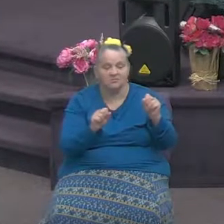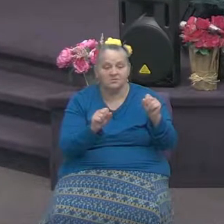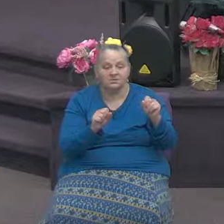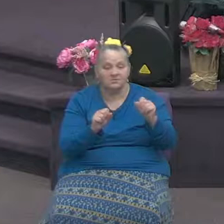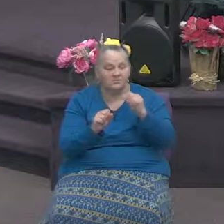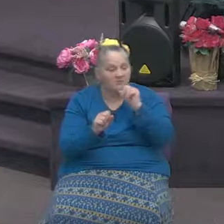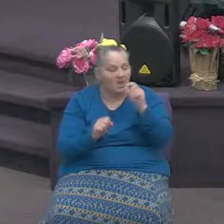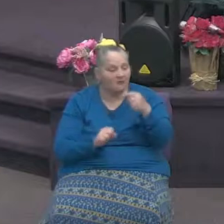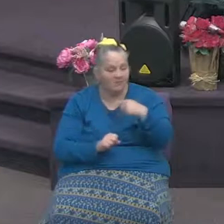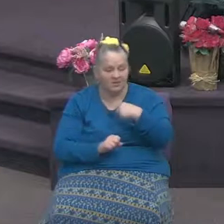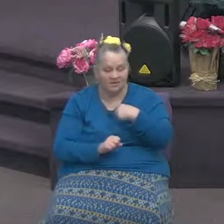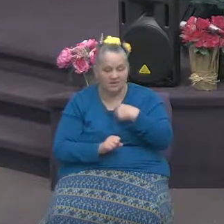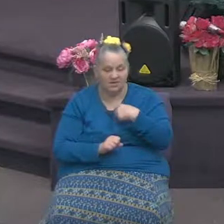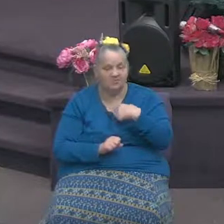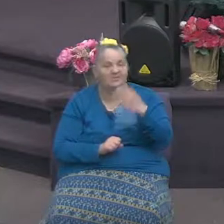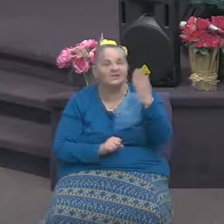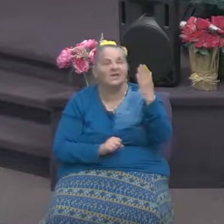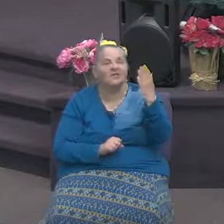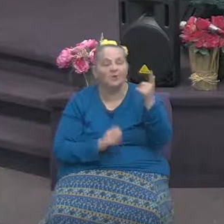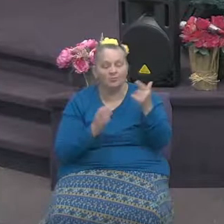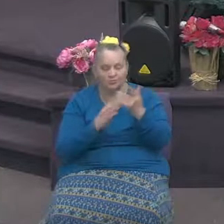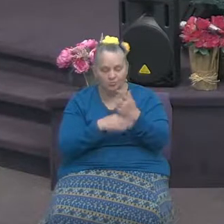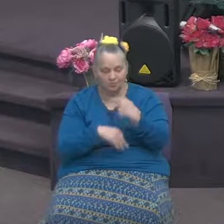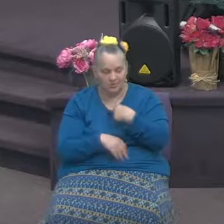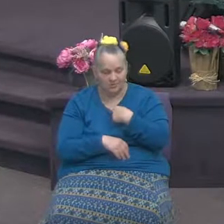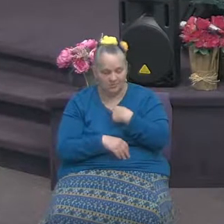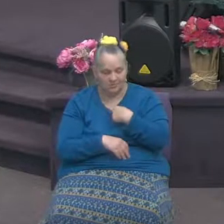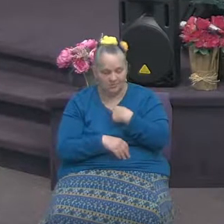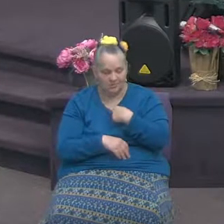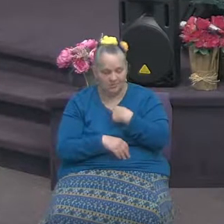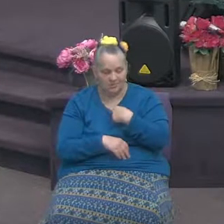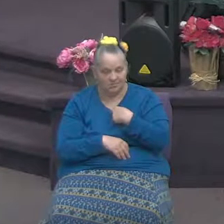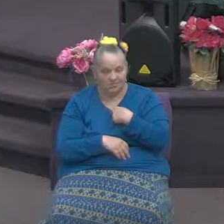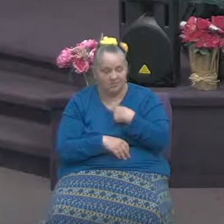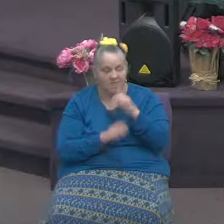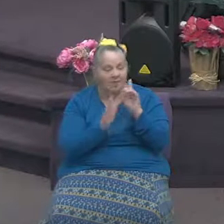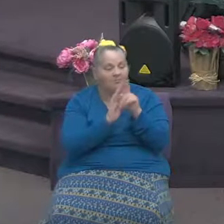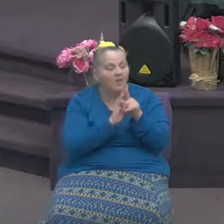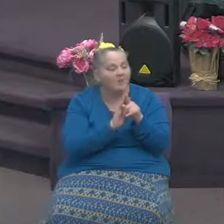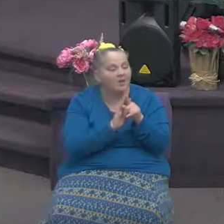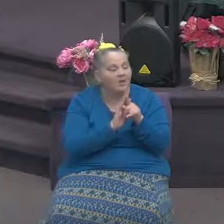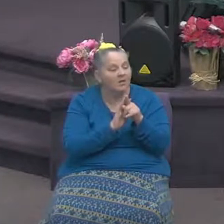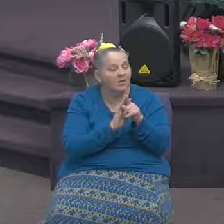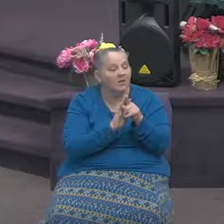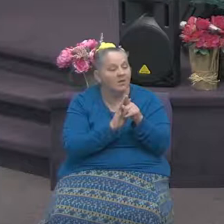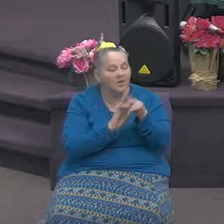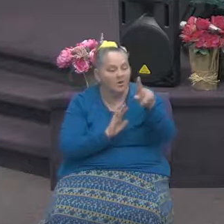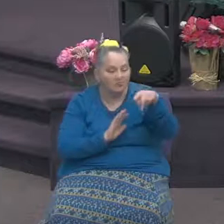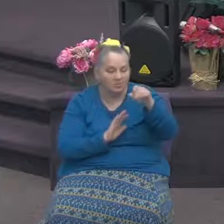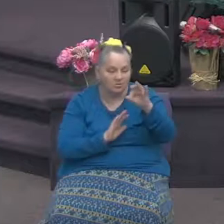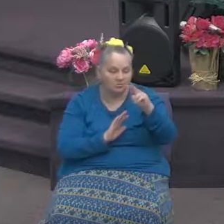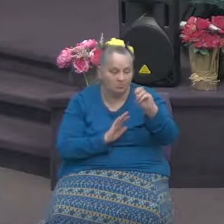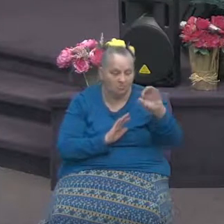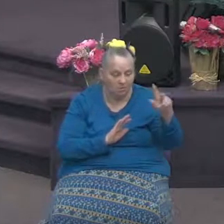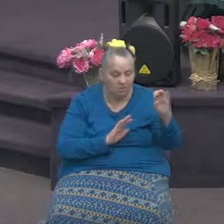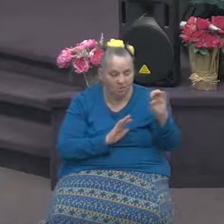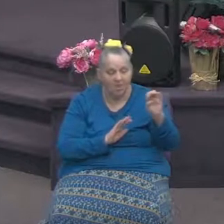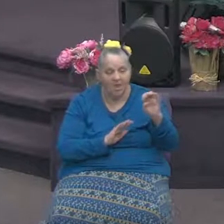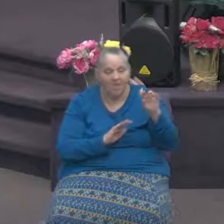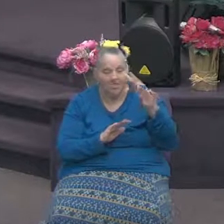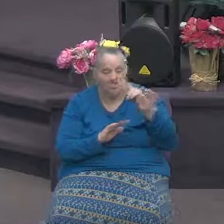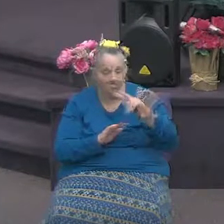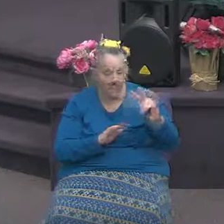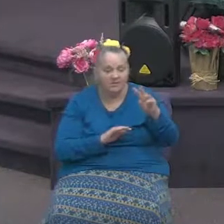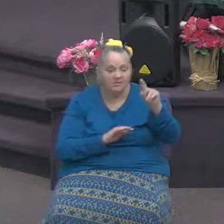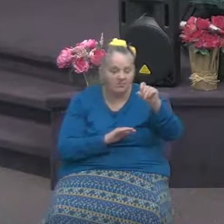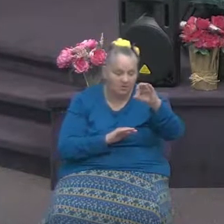It was not me, it was him coming through me. And in that moment, her principal, her vice principal,